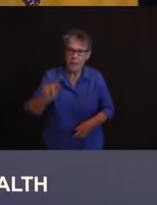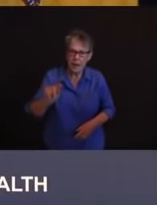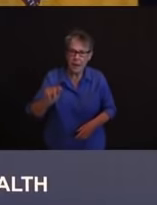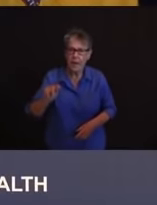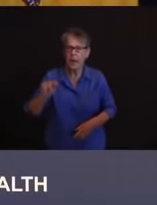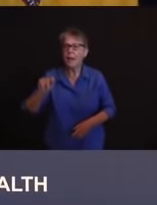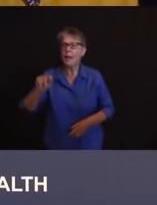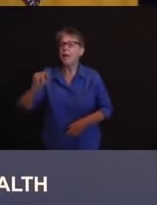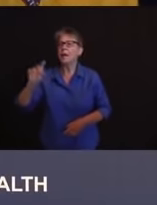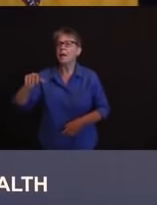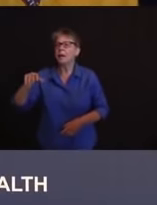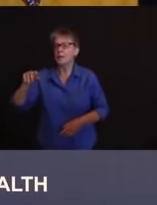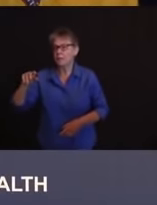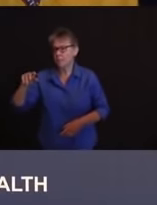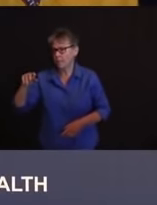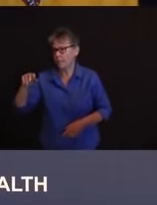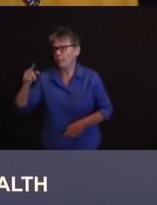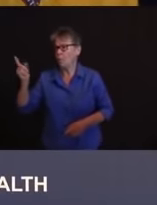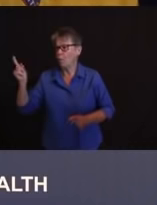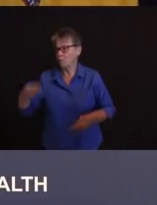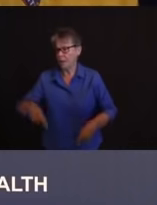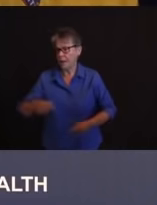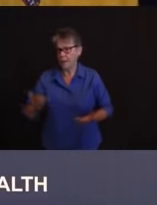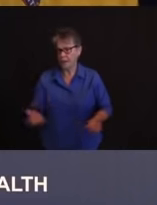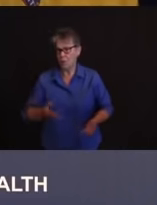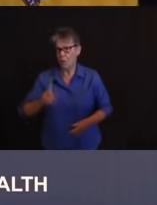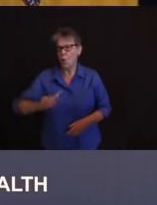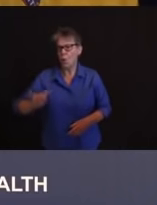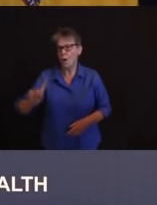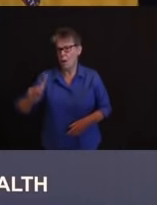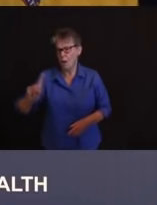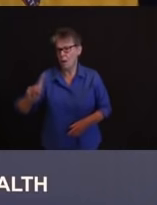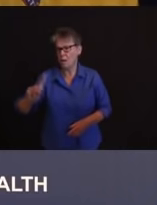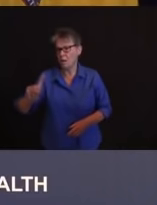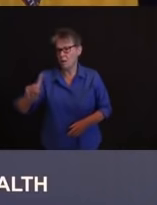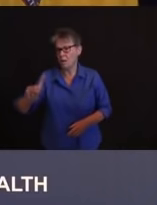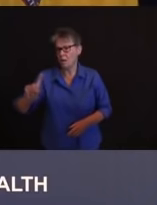1. Keep Pat Callahan and Linda Callahan in your prayers.